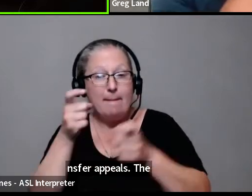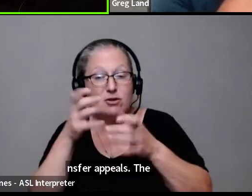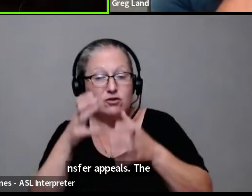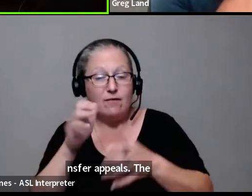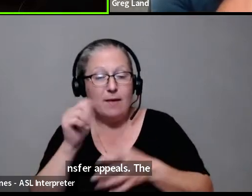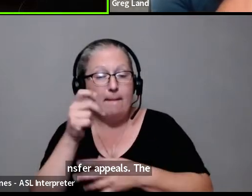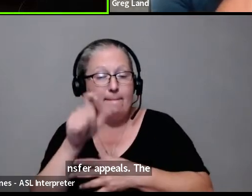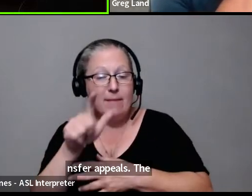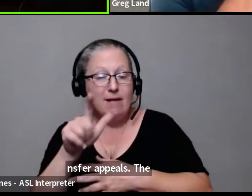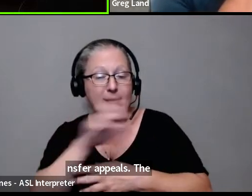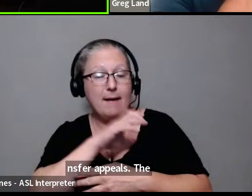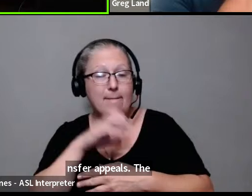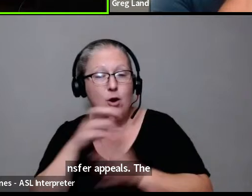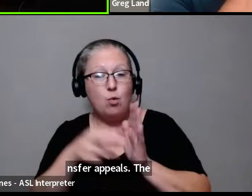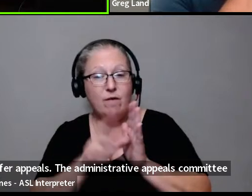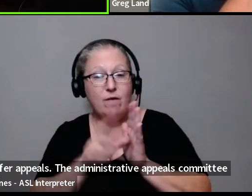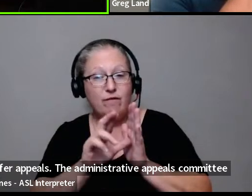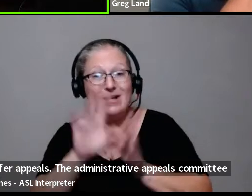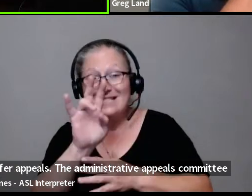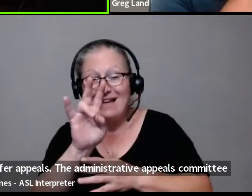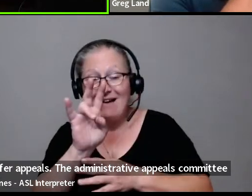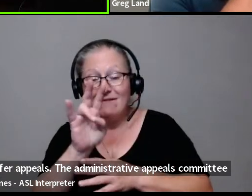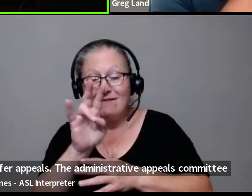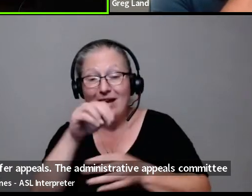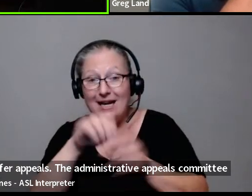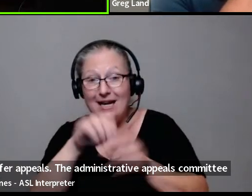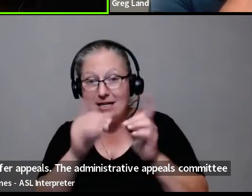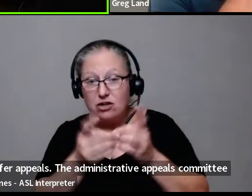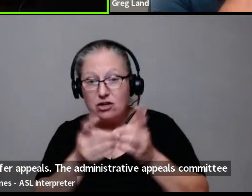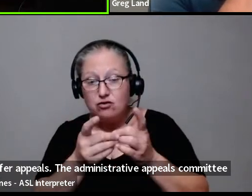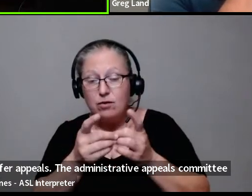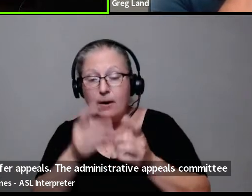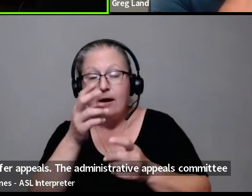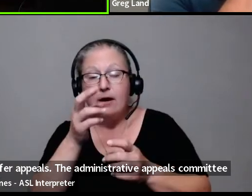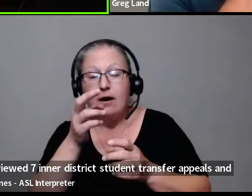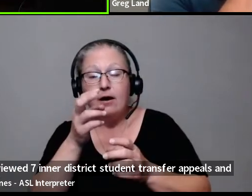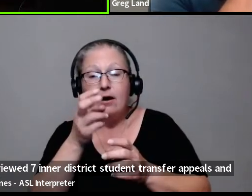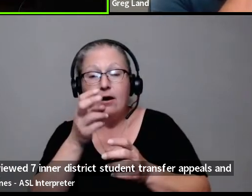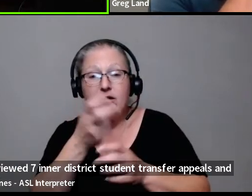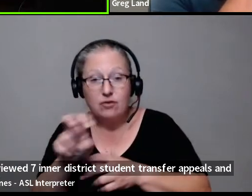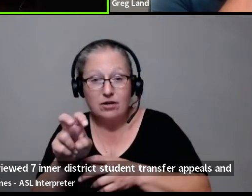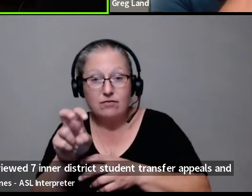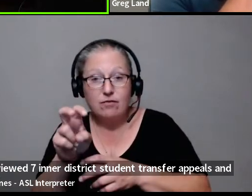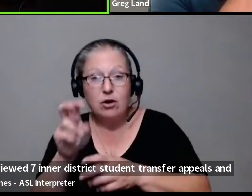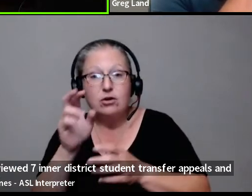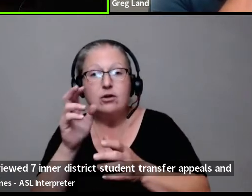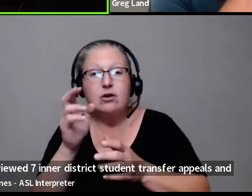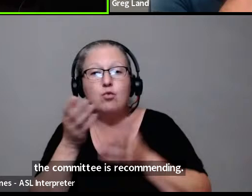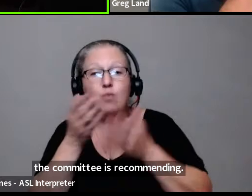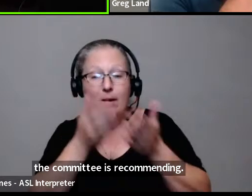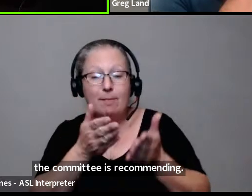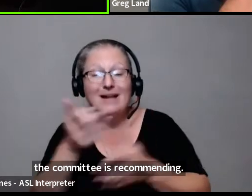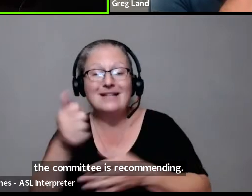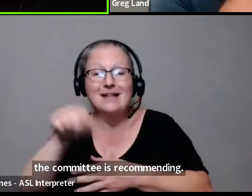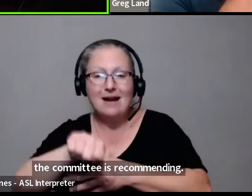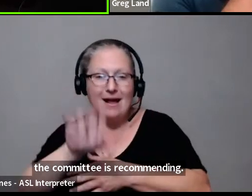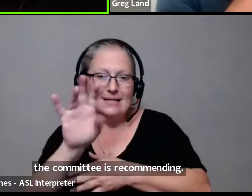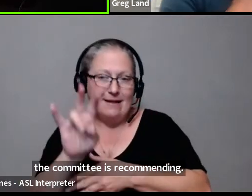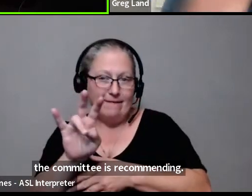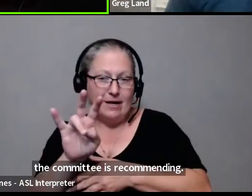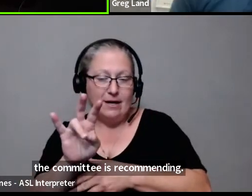Committee reviewed 7 interdistrict student transfer appeals, and the committee is recommending a denial of 7 of